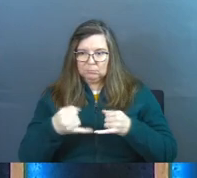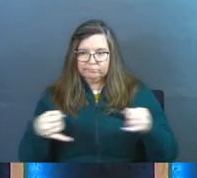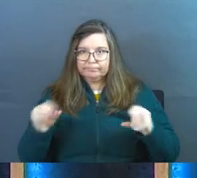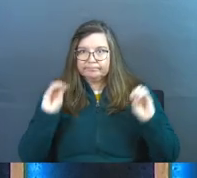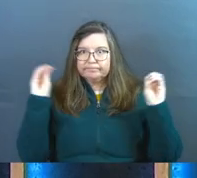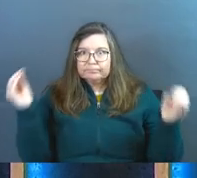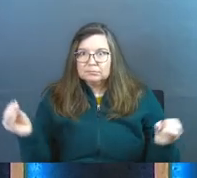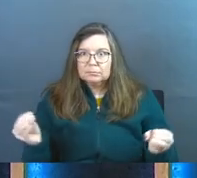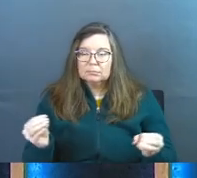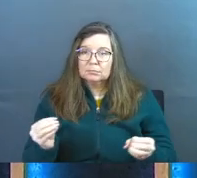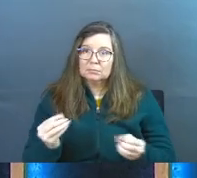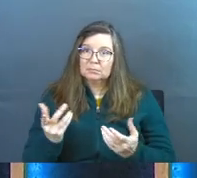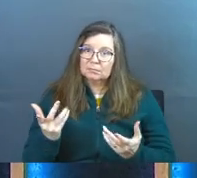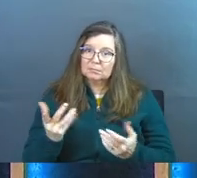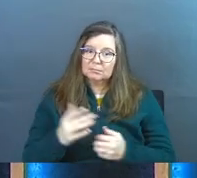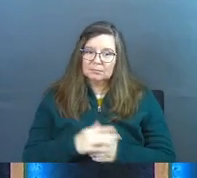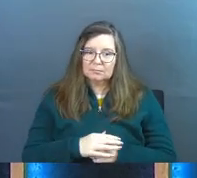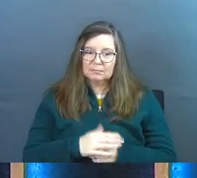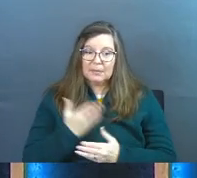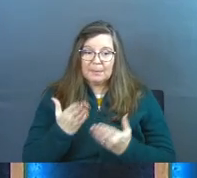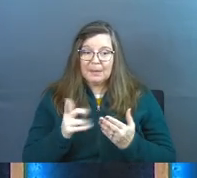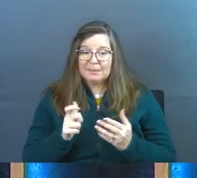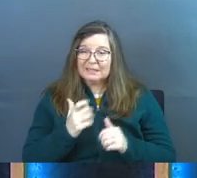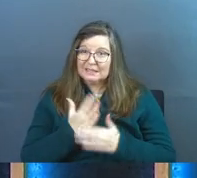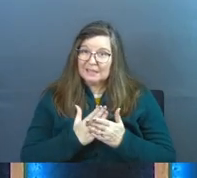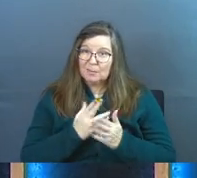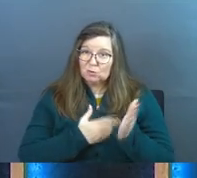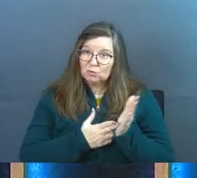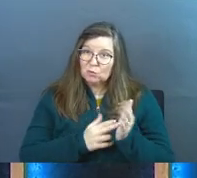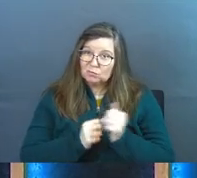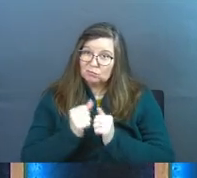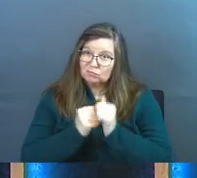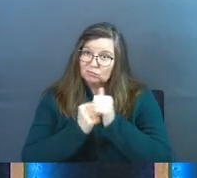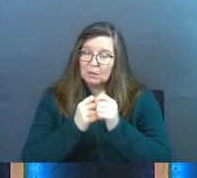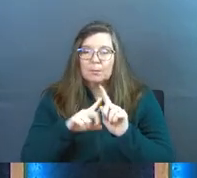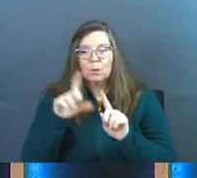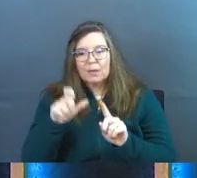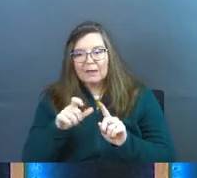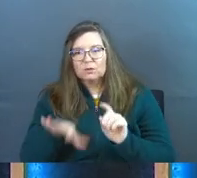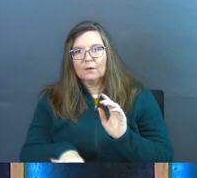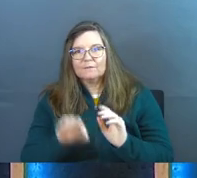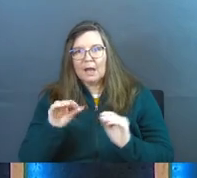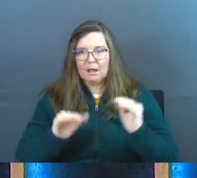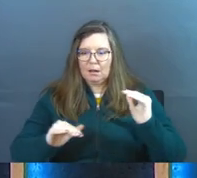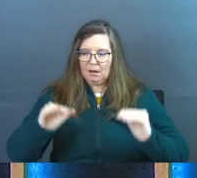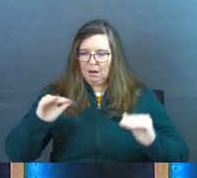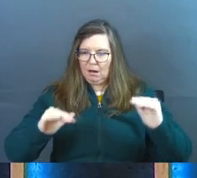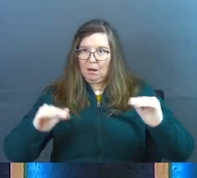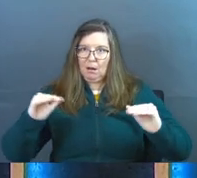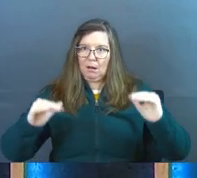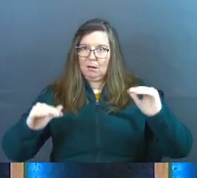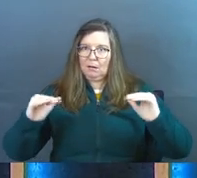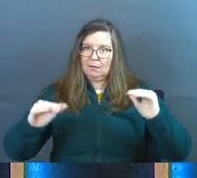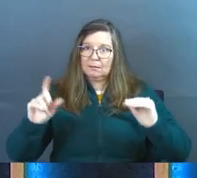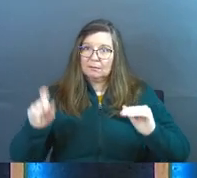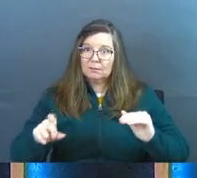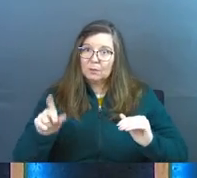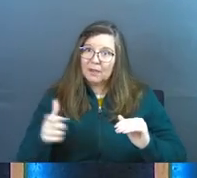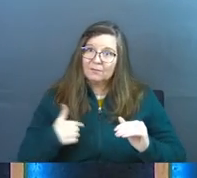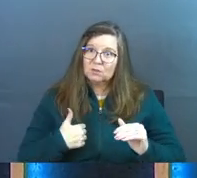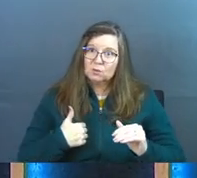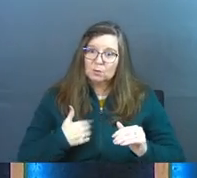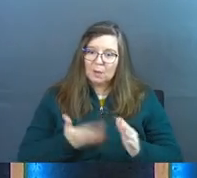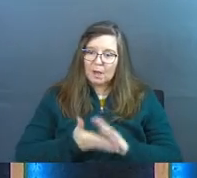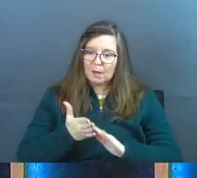all, you know? Like, maybe there needs to be some truth. But we got to find that balance. We've